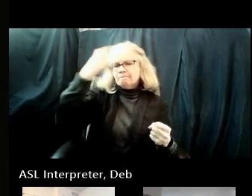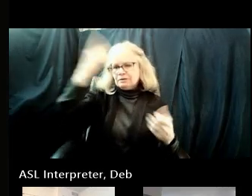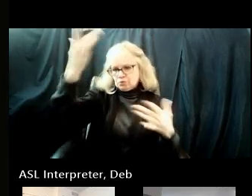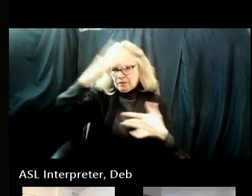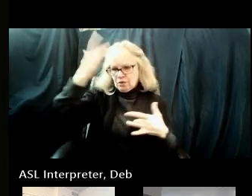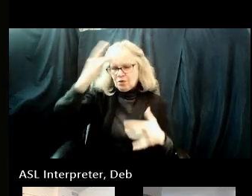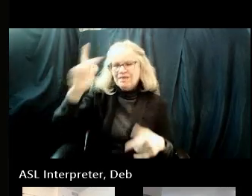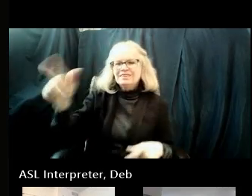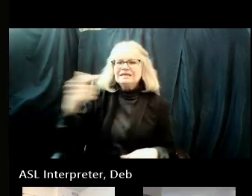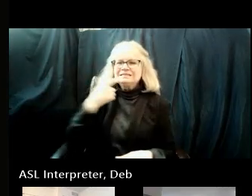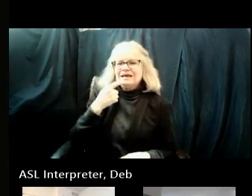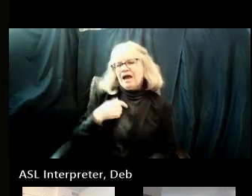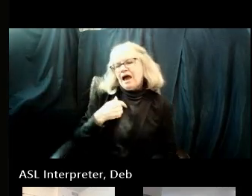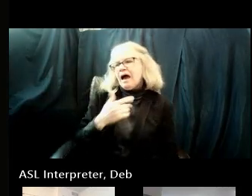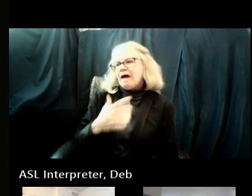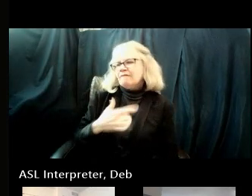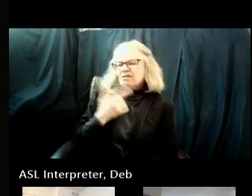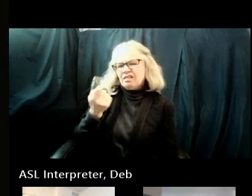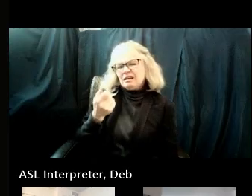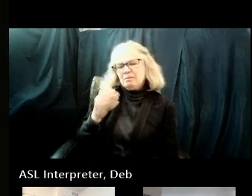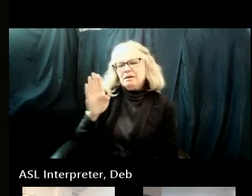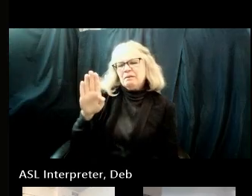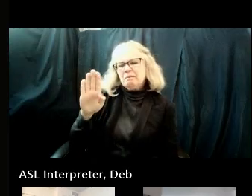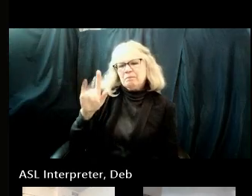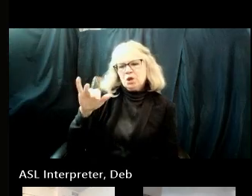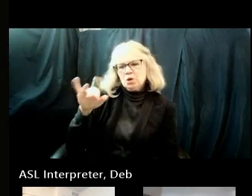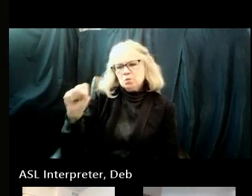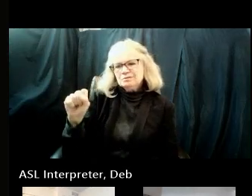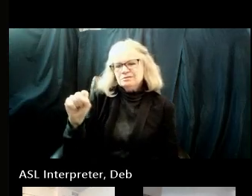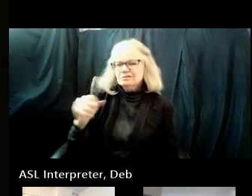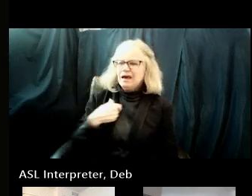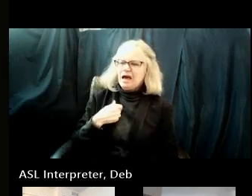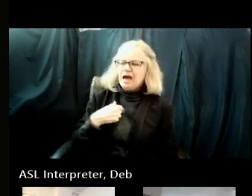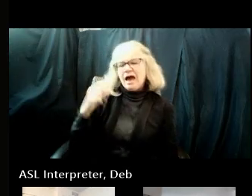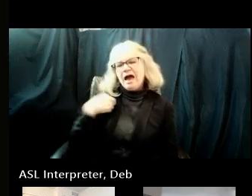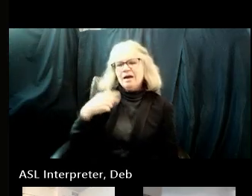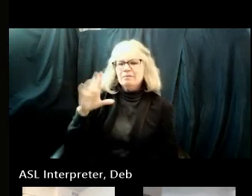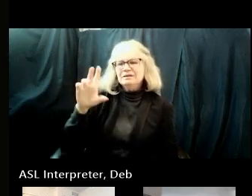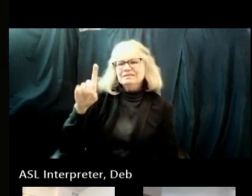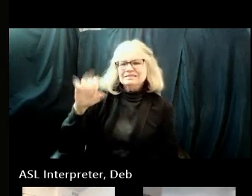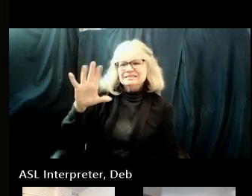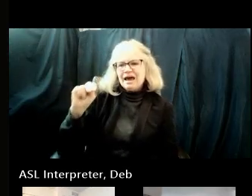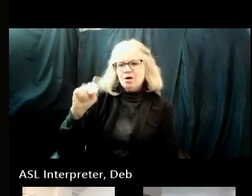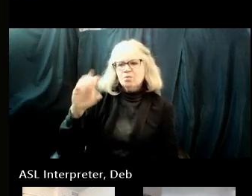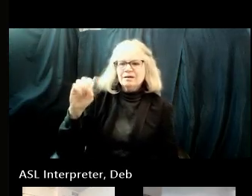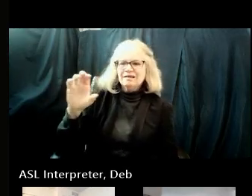been having a little bit of the blues, or I've been down and out. Changing the